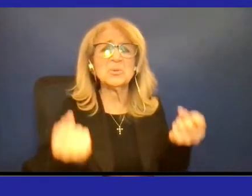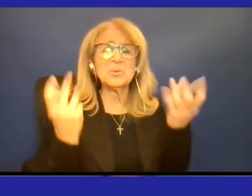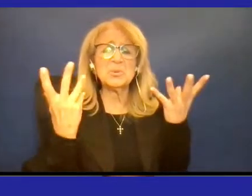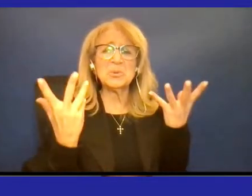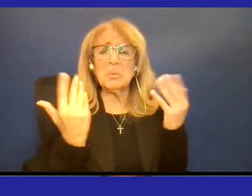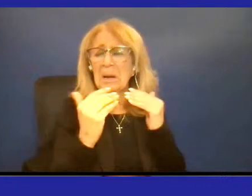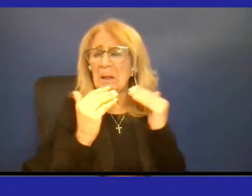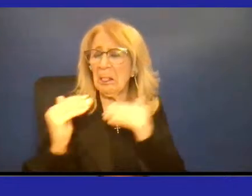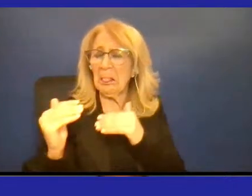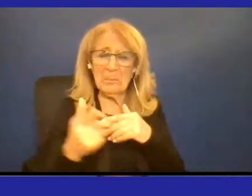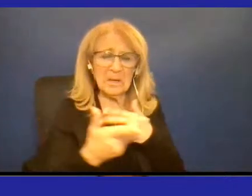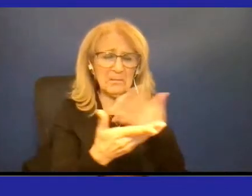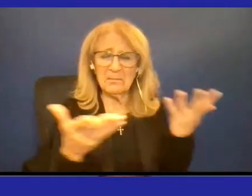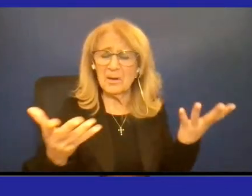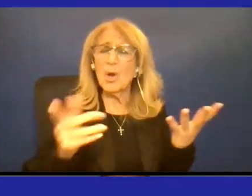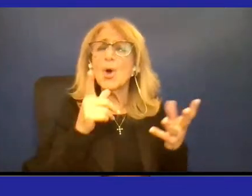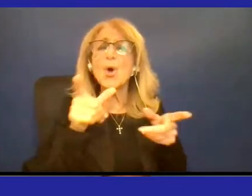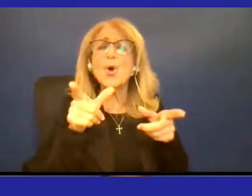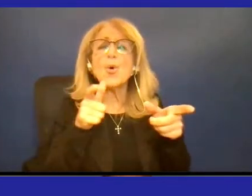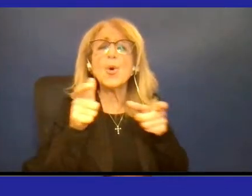So who controls what the